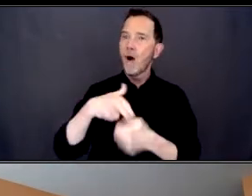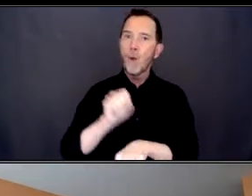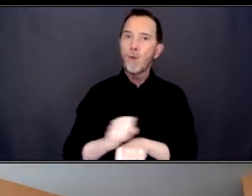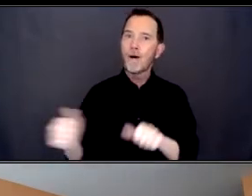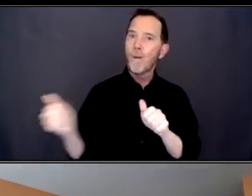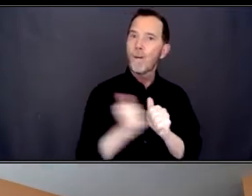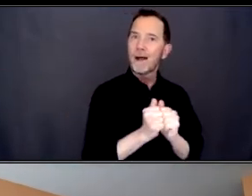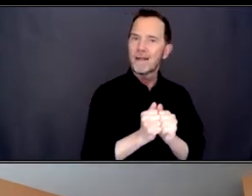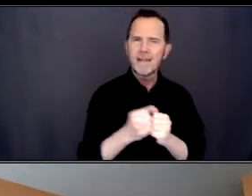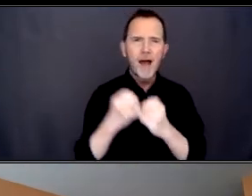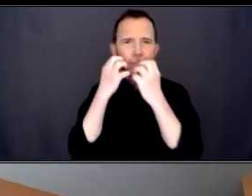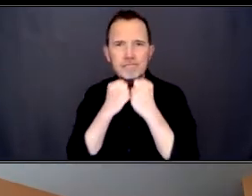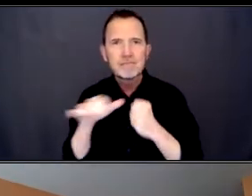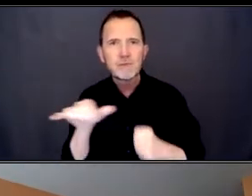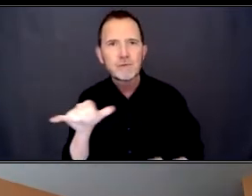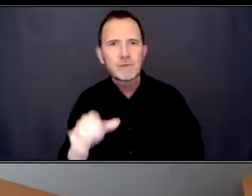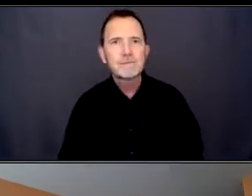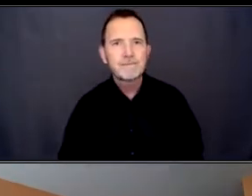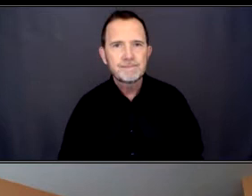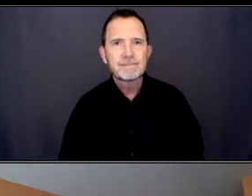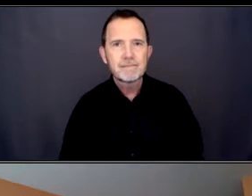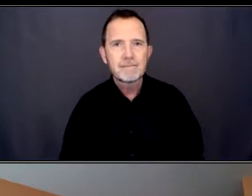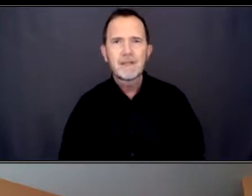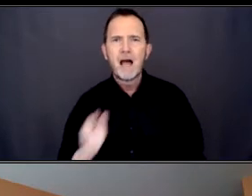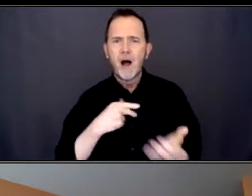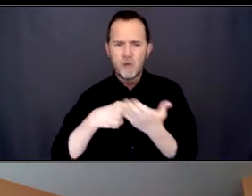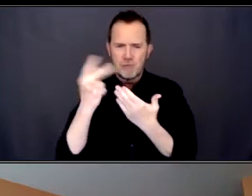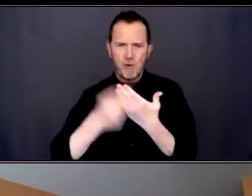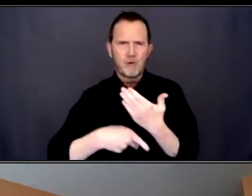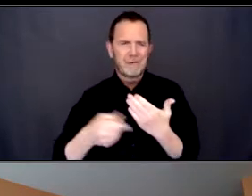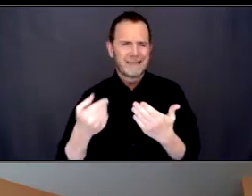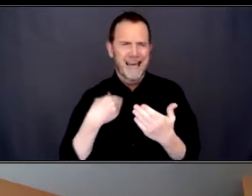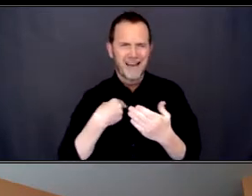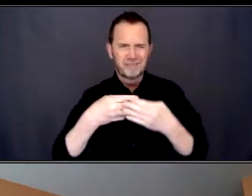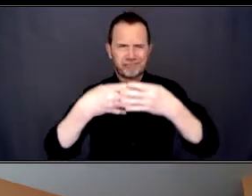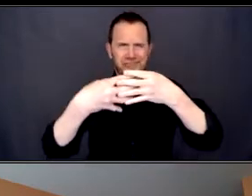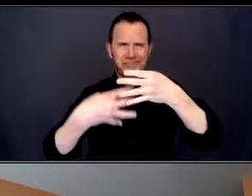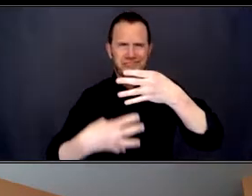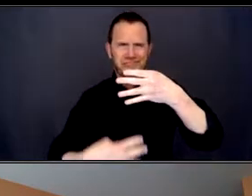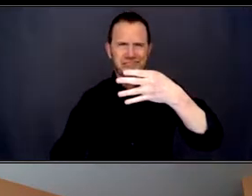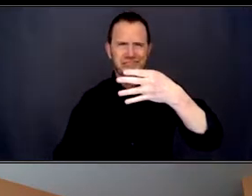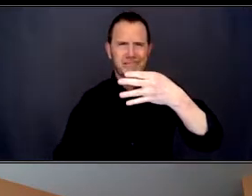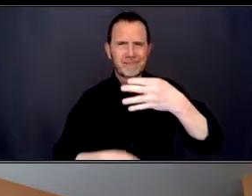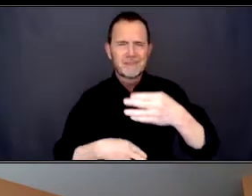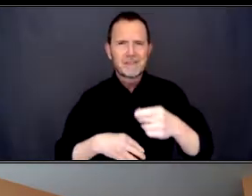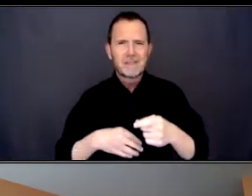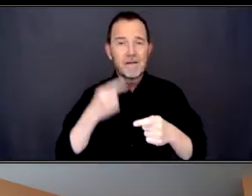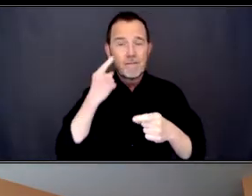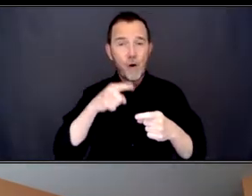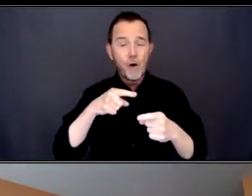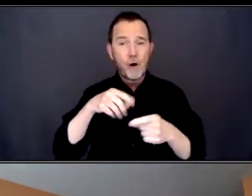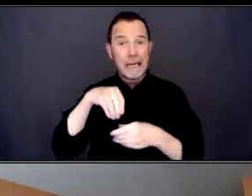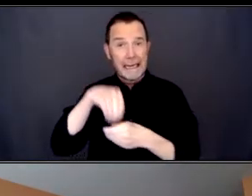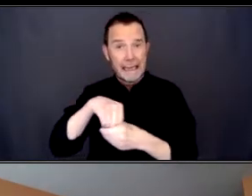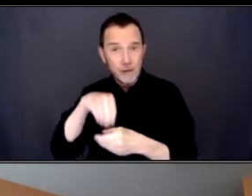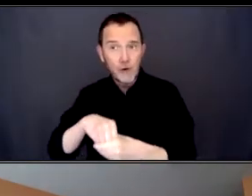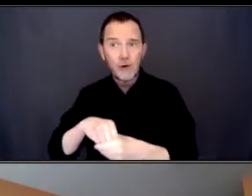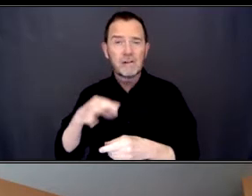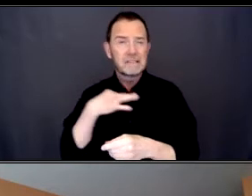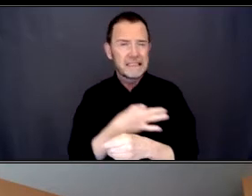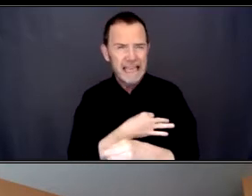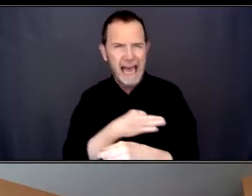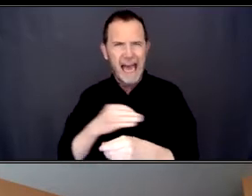many, many different programs, not just internally, to make sure that we talk about our culture of inclusion,